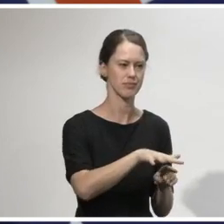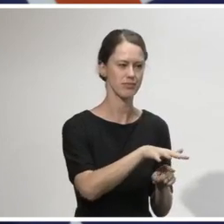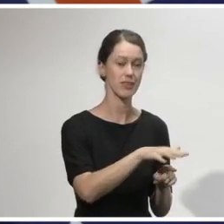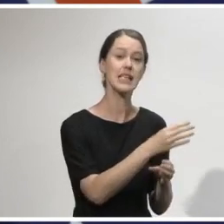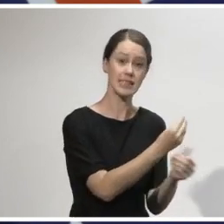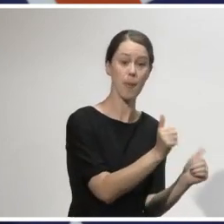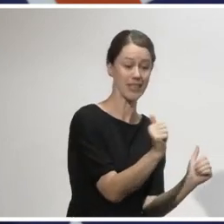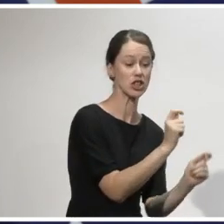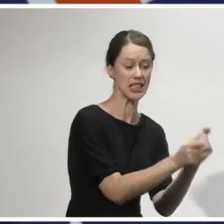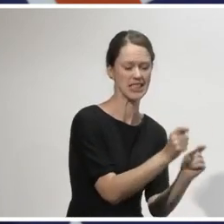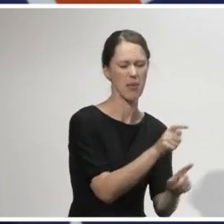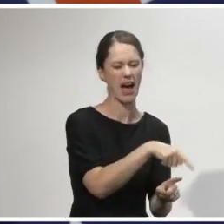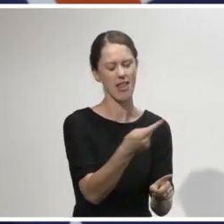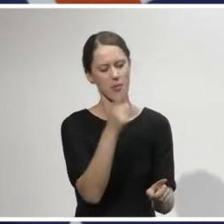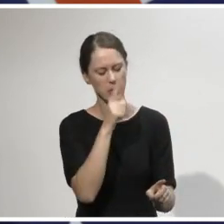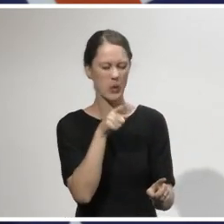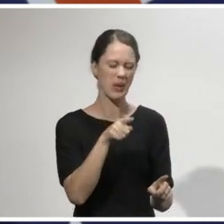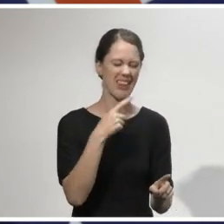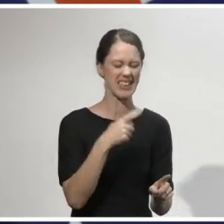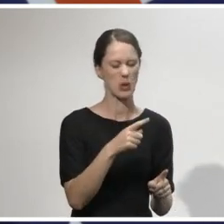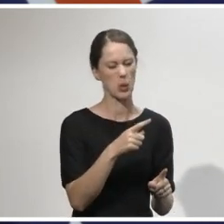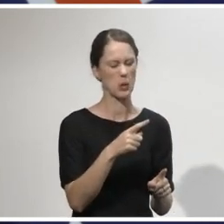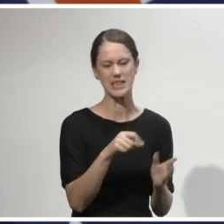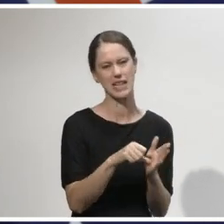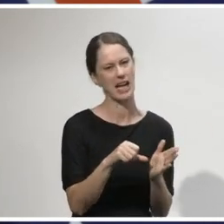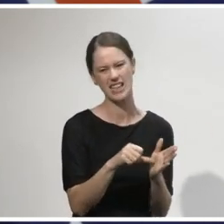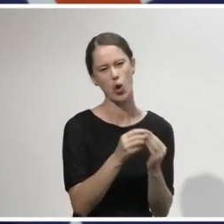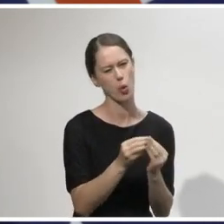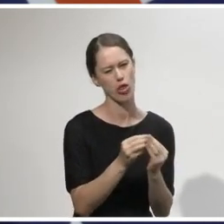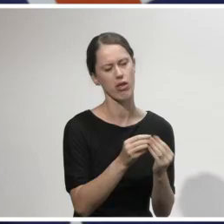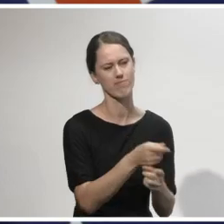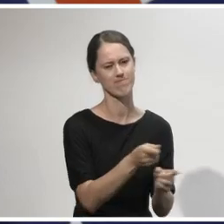have been tested, but there were also a number who weren't tested,